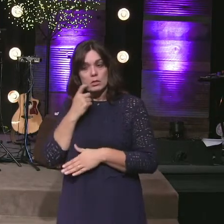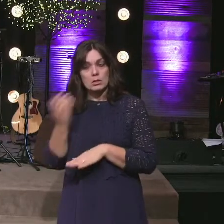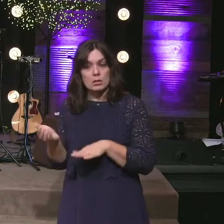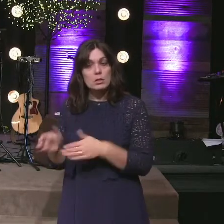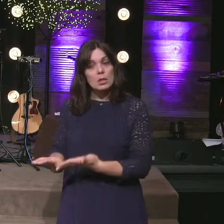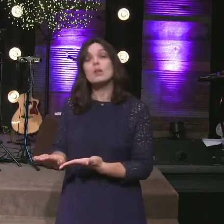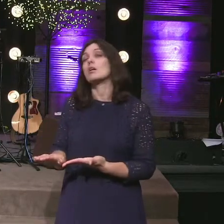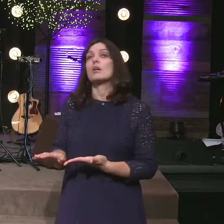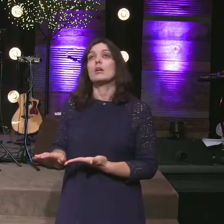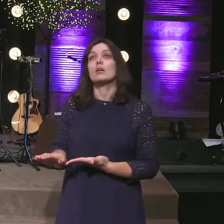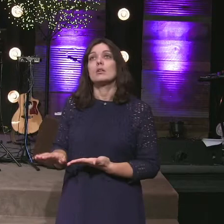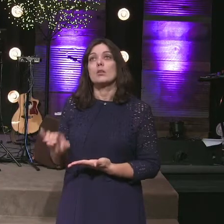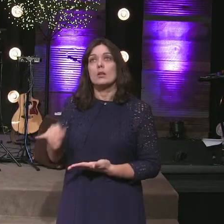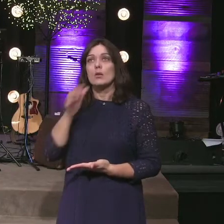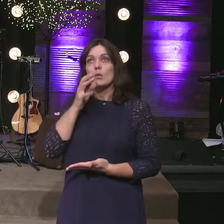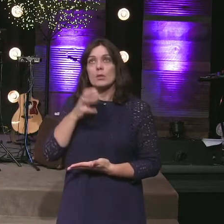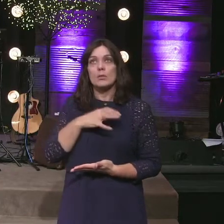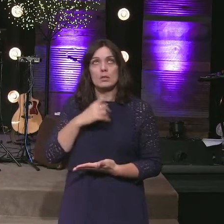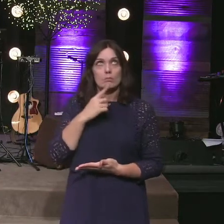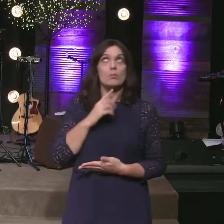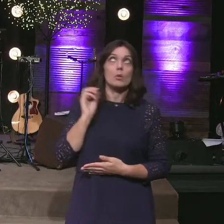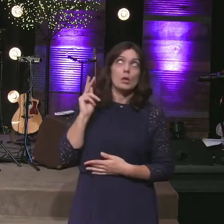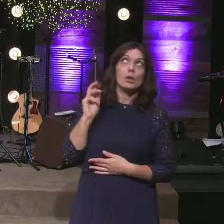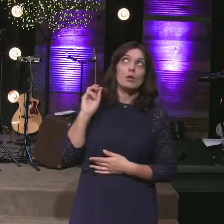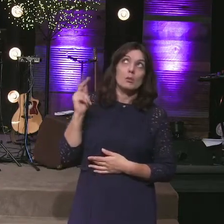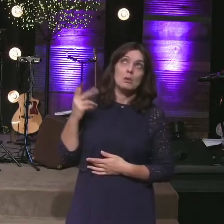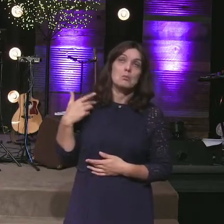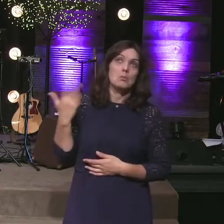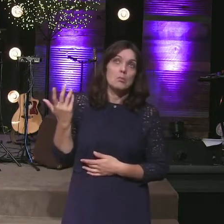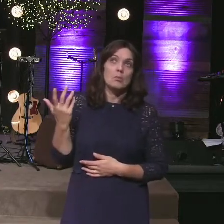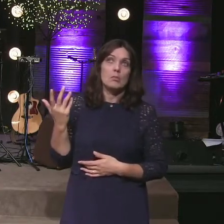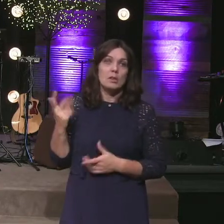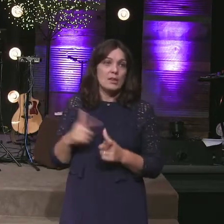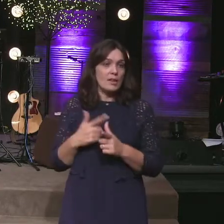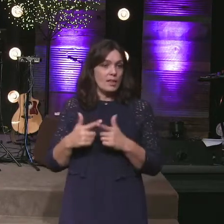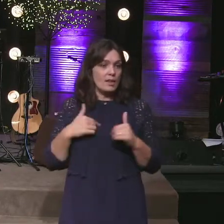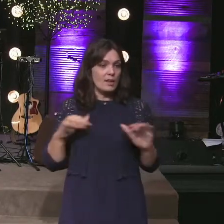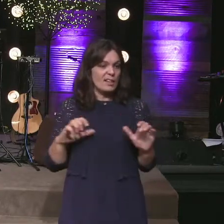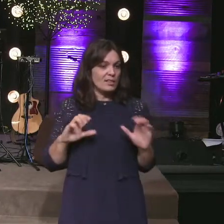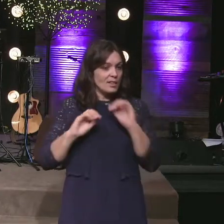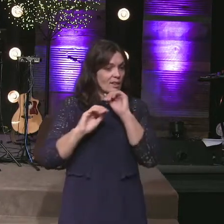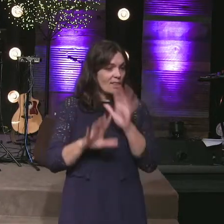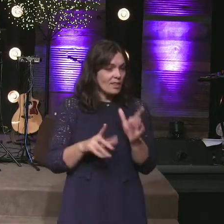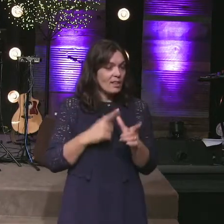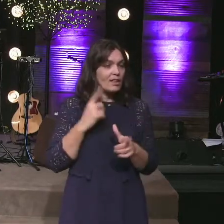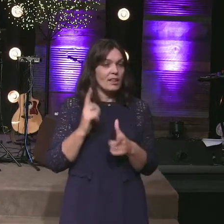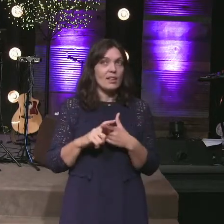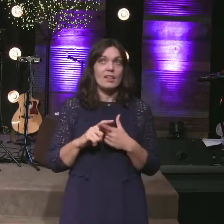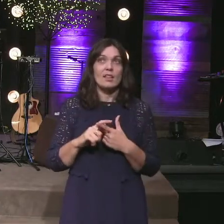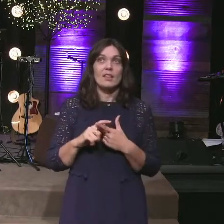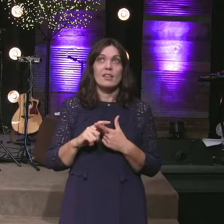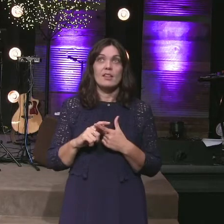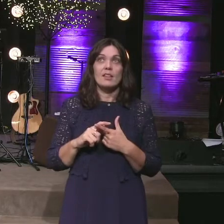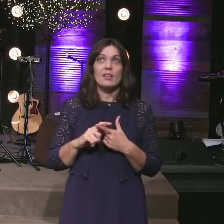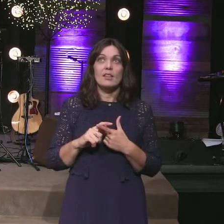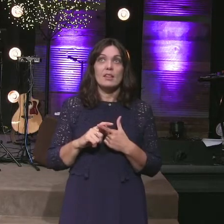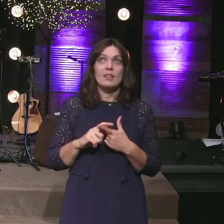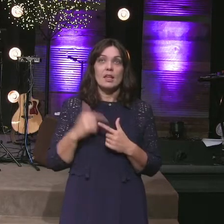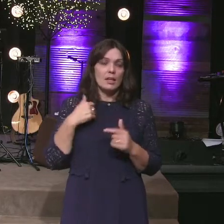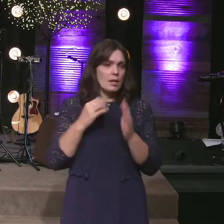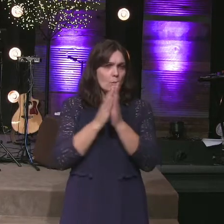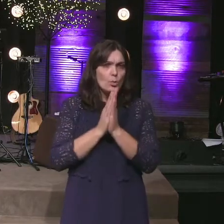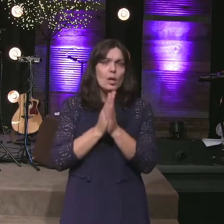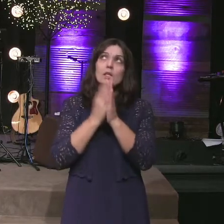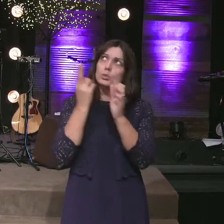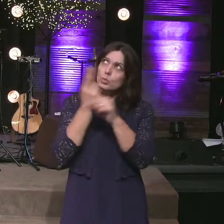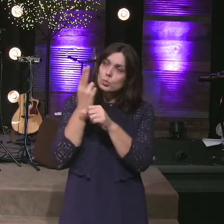And I was like, okay. And then I did nothing. And then he said, and then I'm praying,